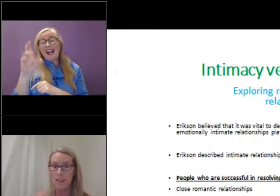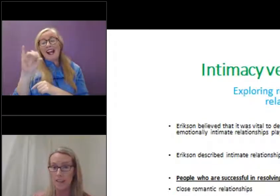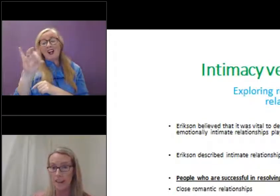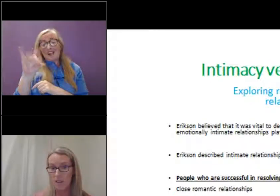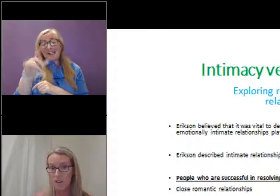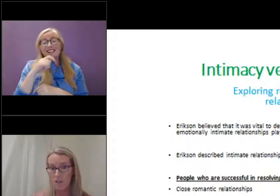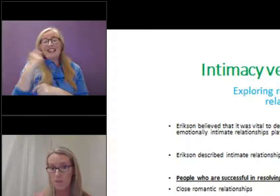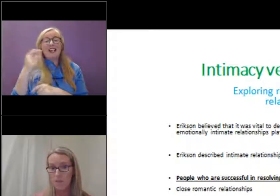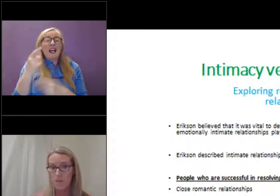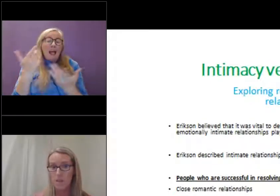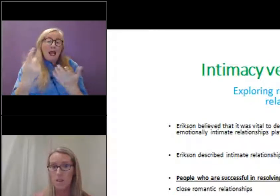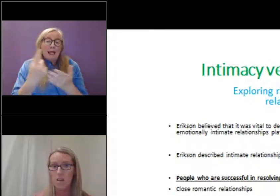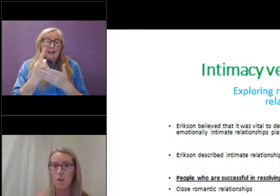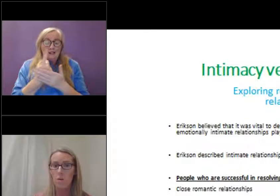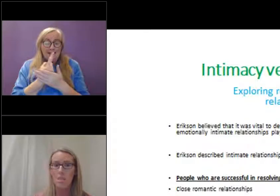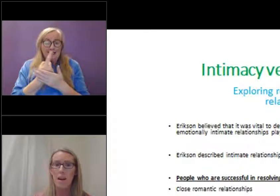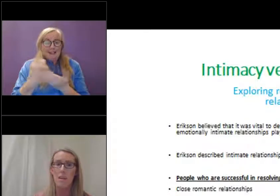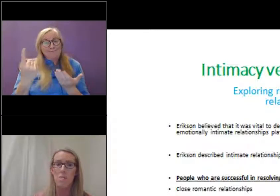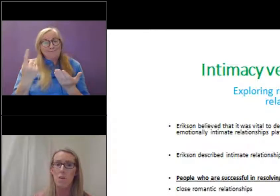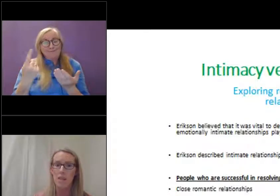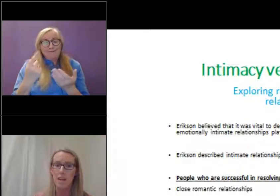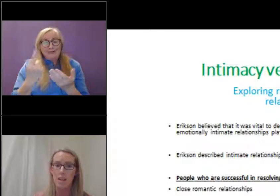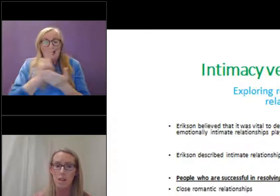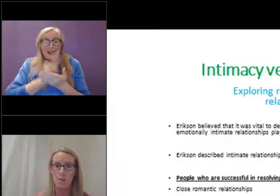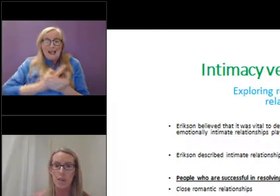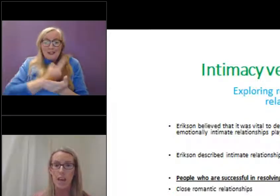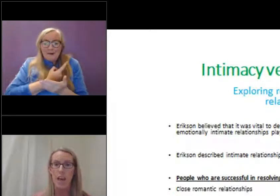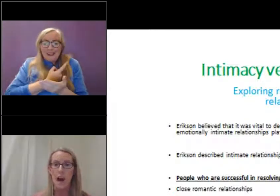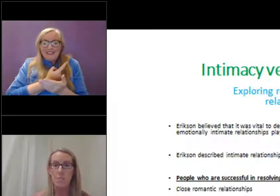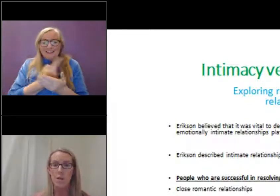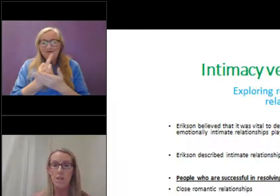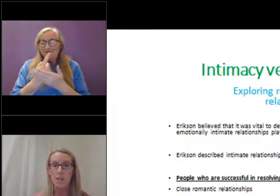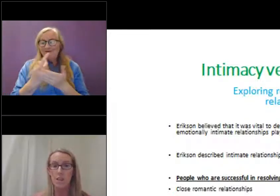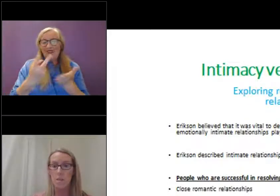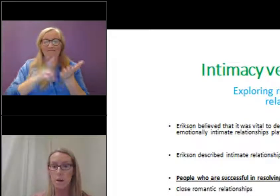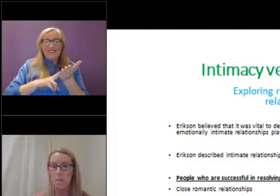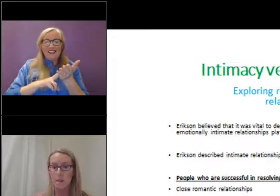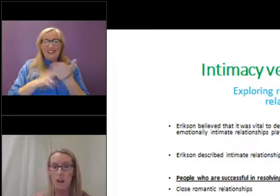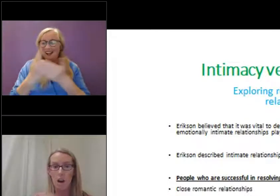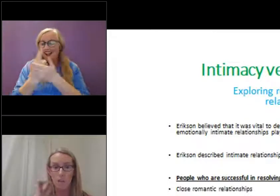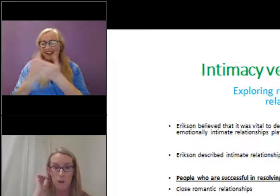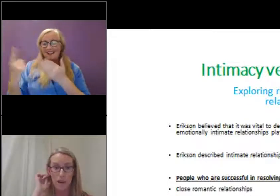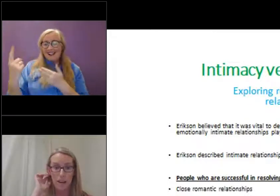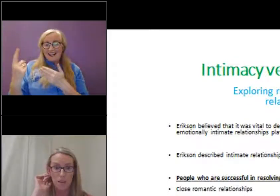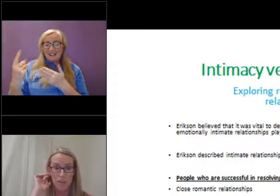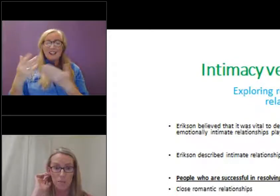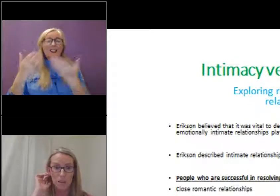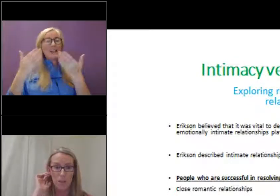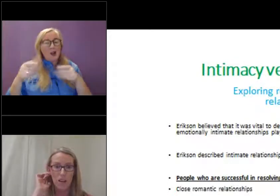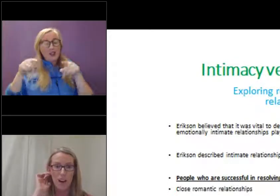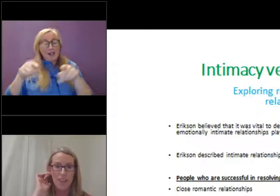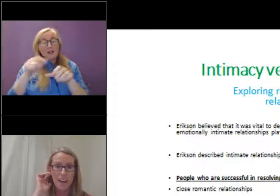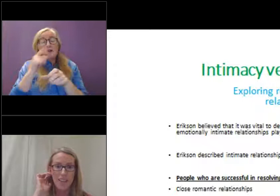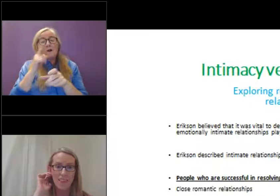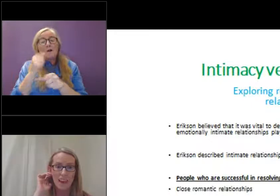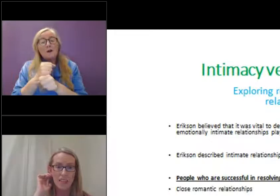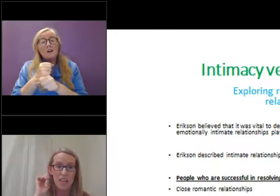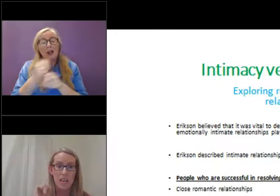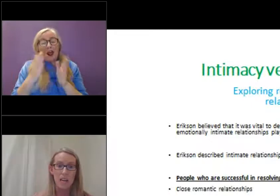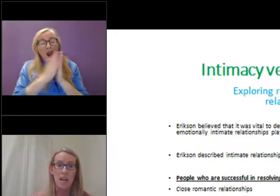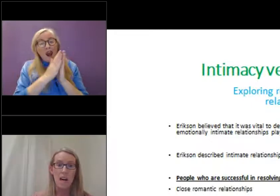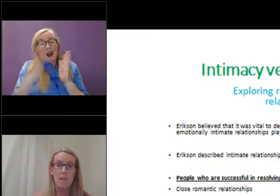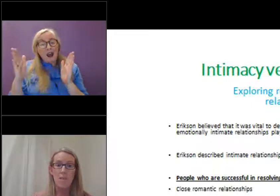versus isolation. So it's about exploring relationships and moving to commitment and long-term relationships. So he kind of said